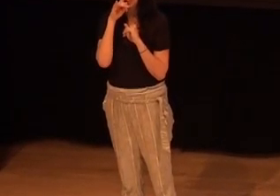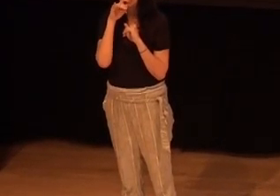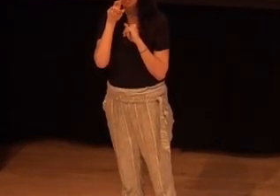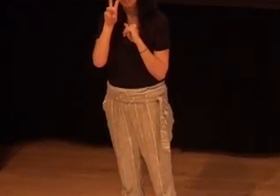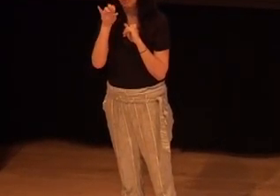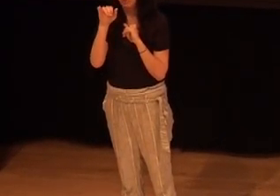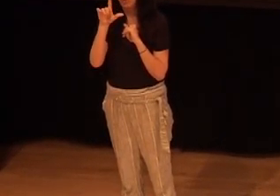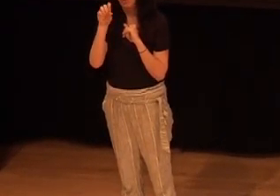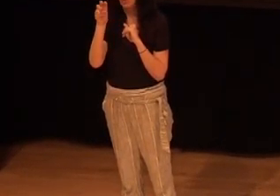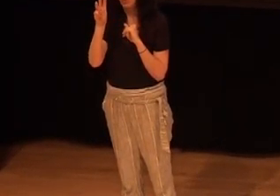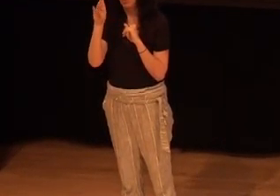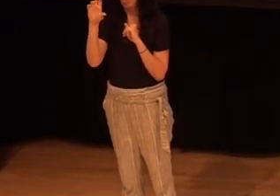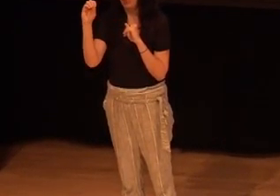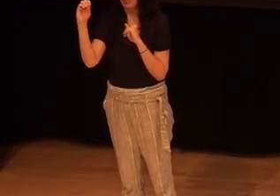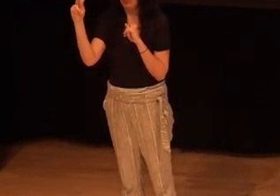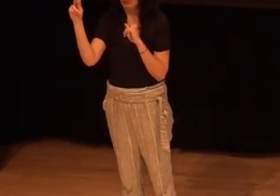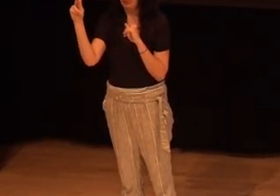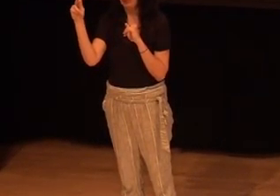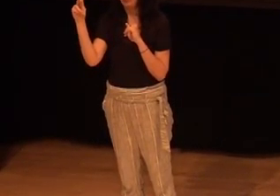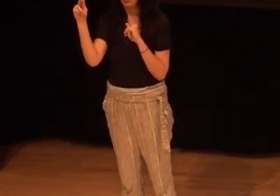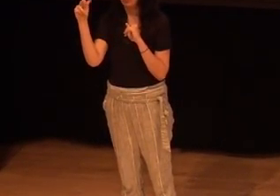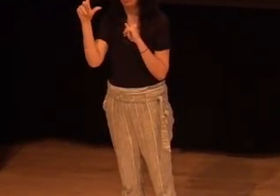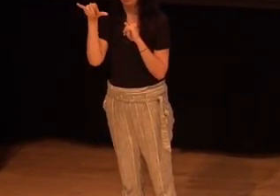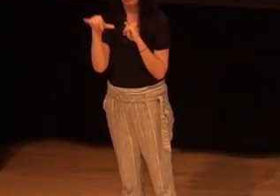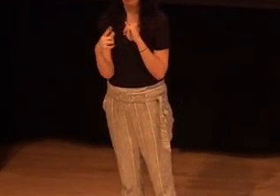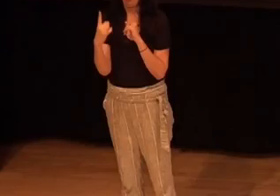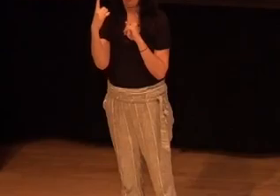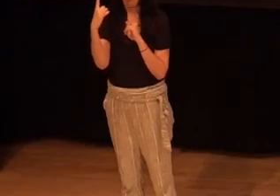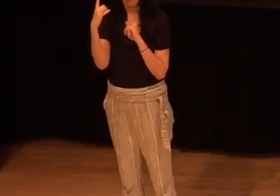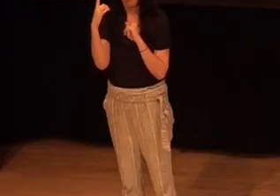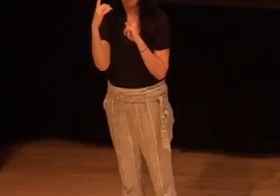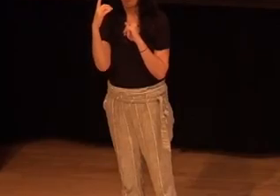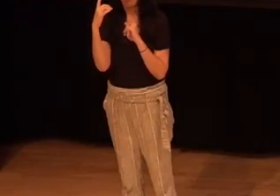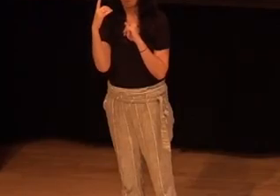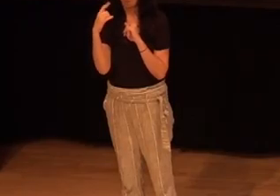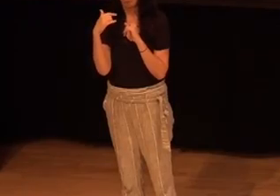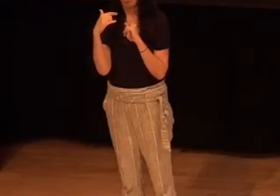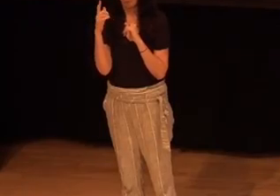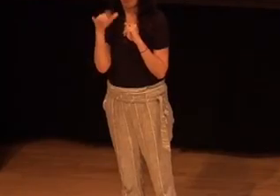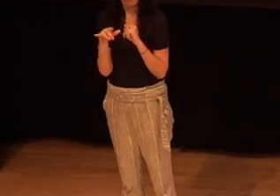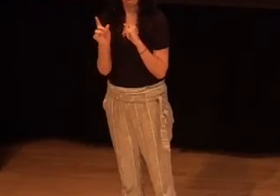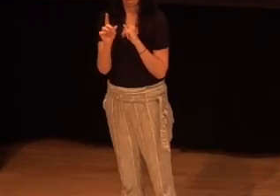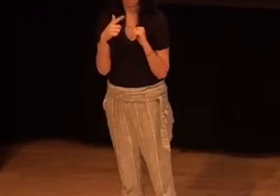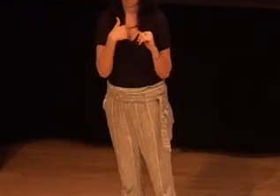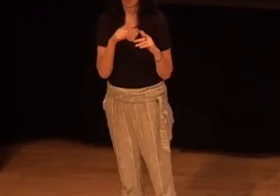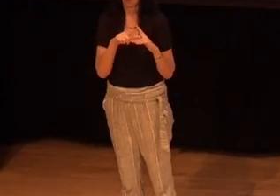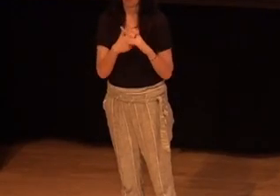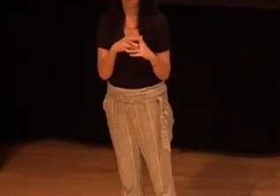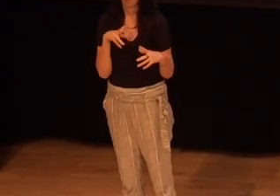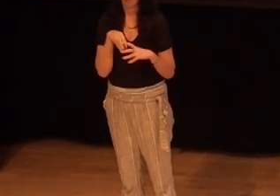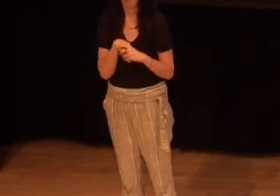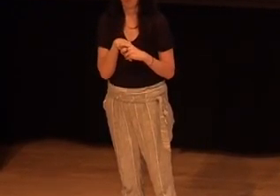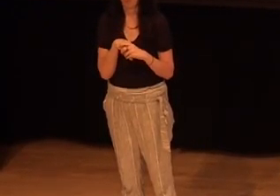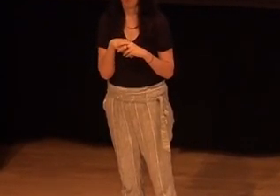Willowbrook. That brought to my mind, you know, because that's when I got started. I guess I call it